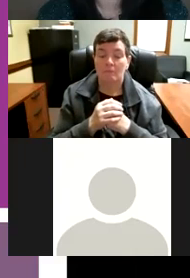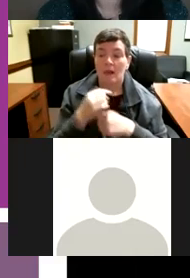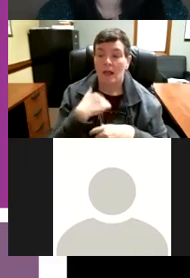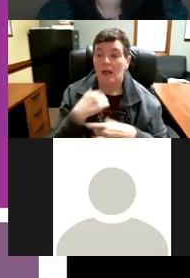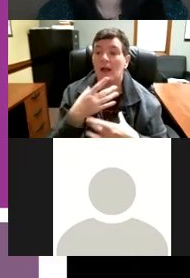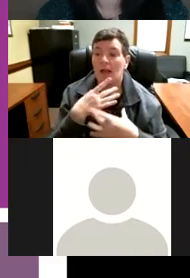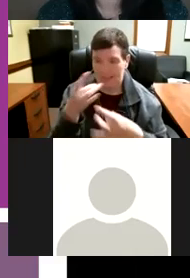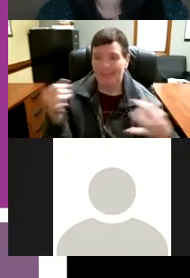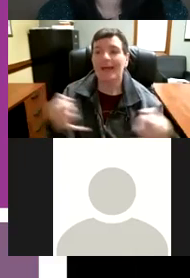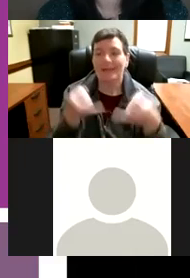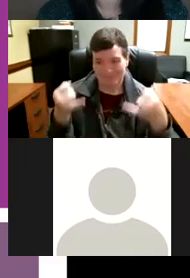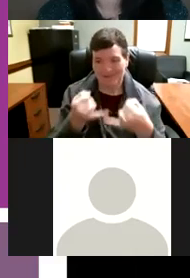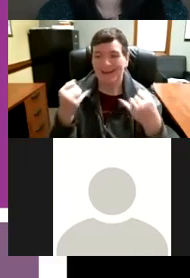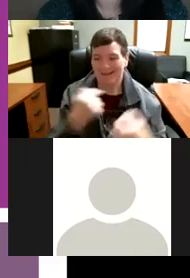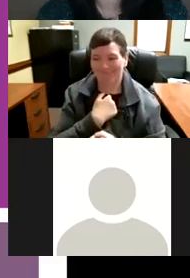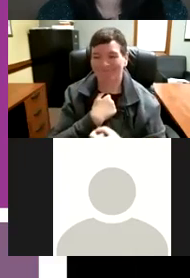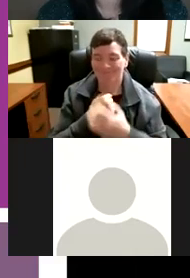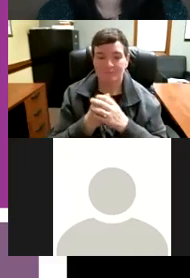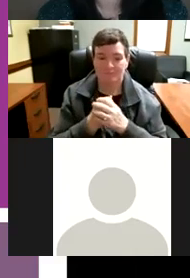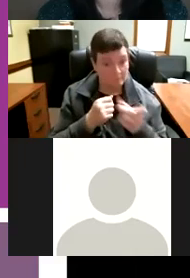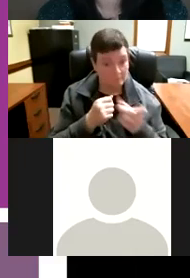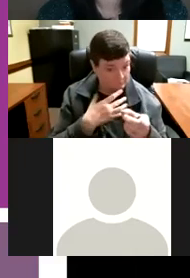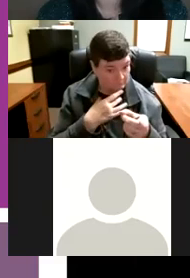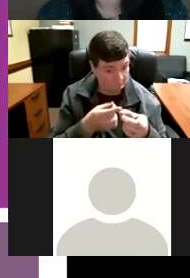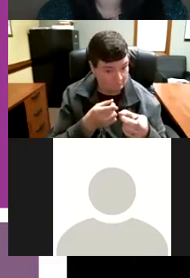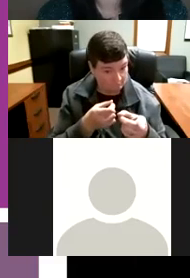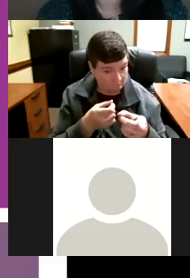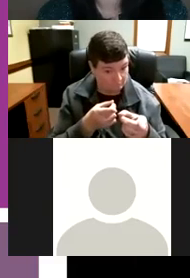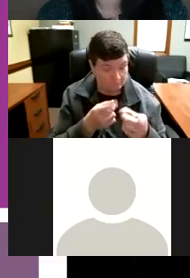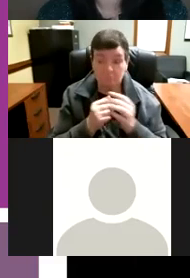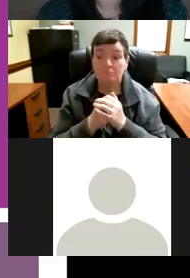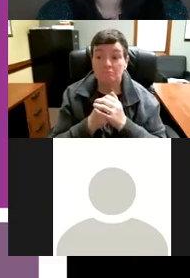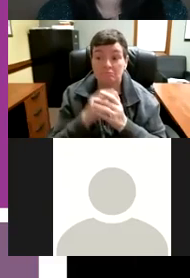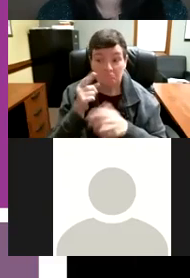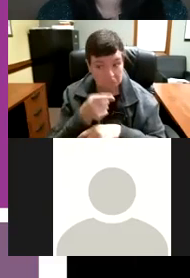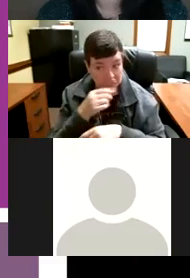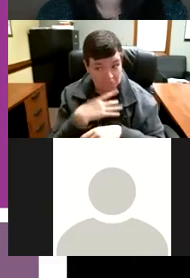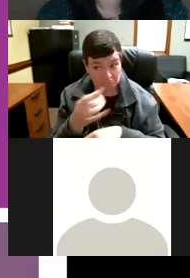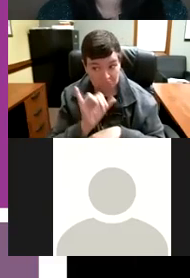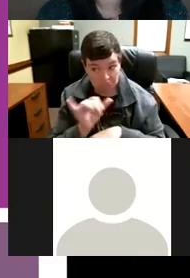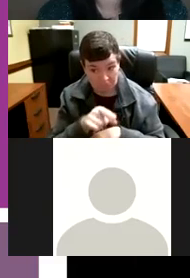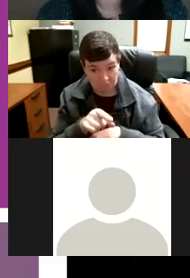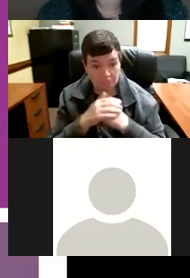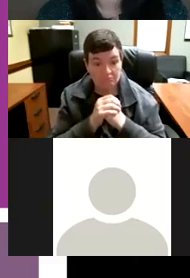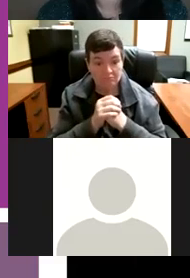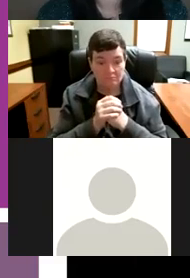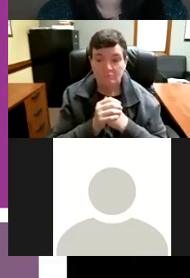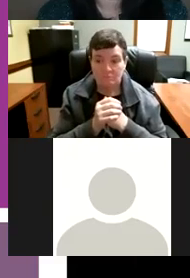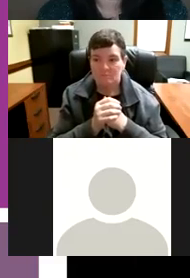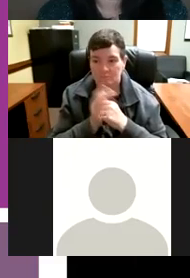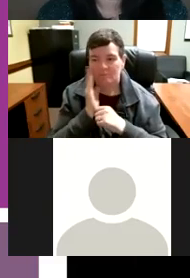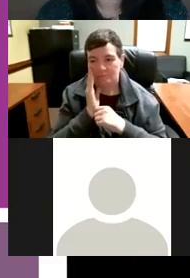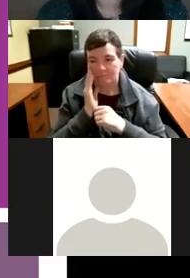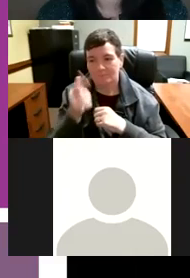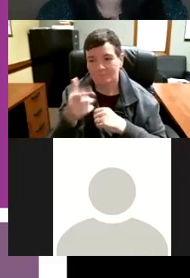spaghetti. I like spaghetti. What about you? I think pizza. Yeah, I know